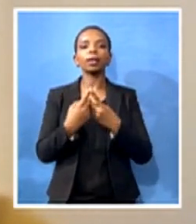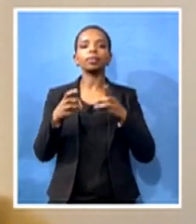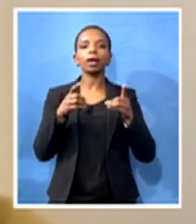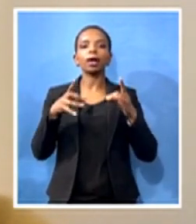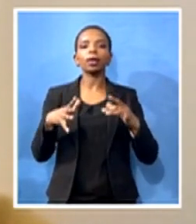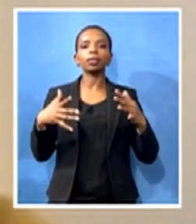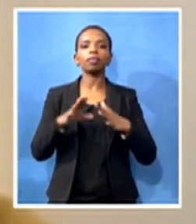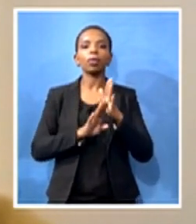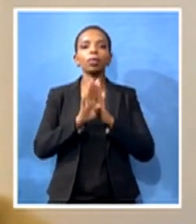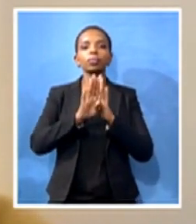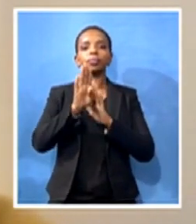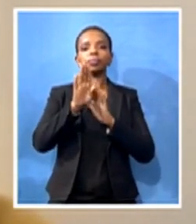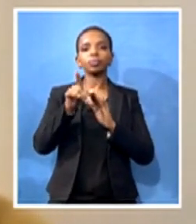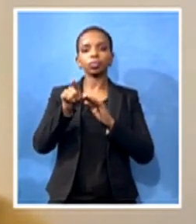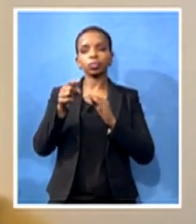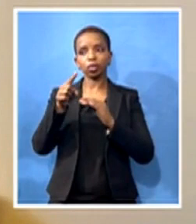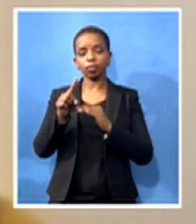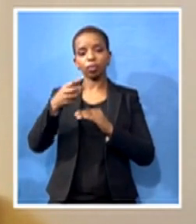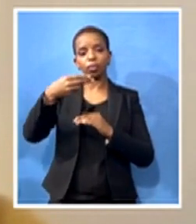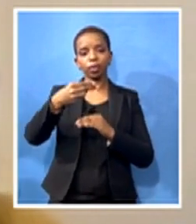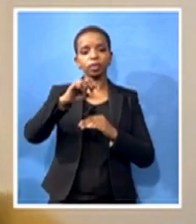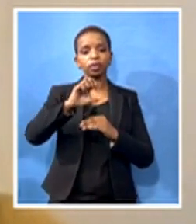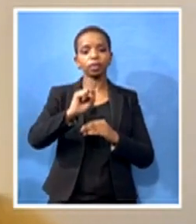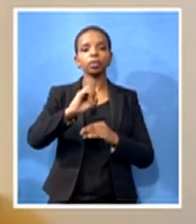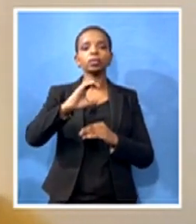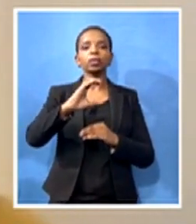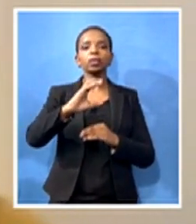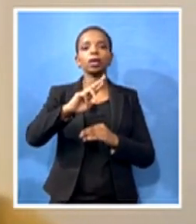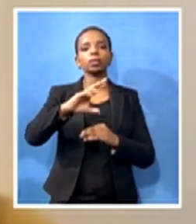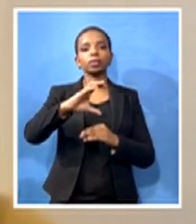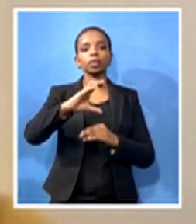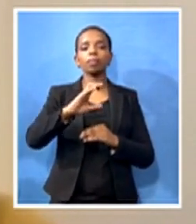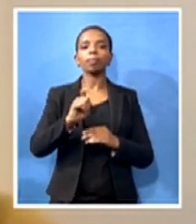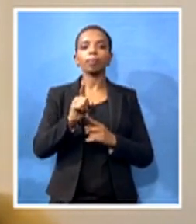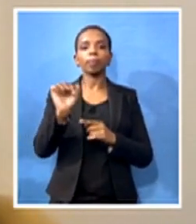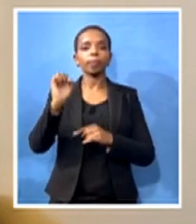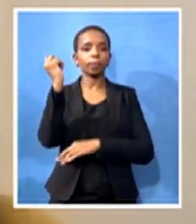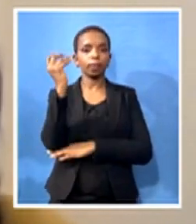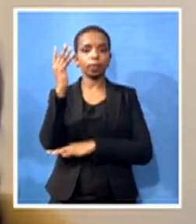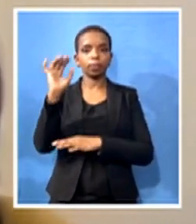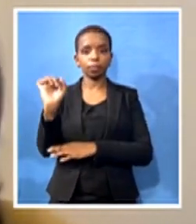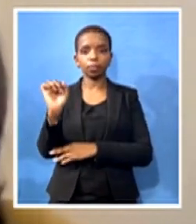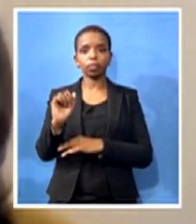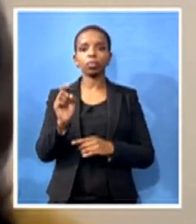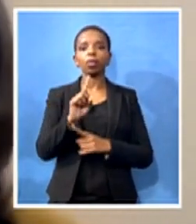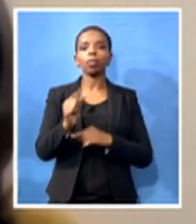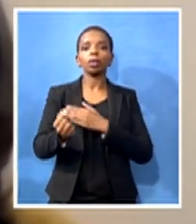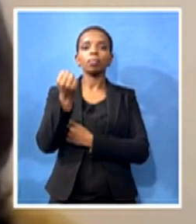HSRC. And her presentation is entitled The Paradox of Human Rights in a Pandemic. Over to you,